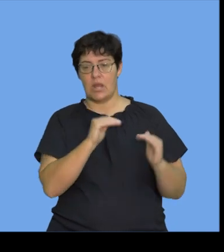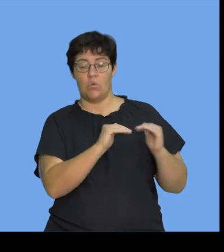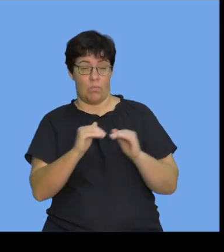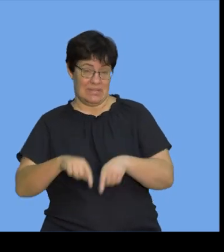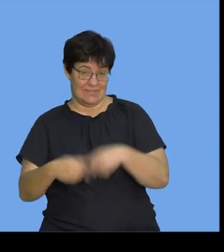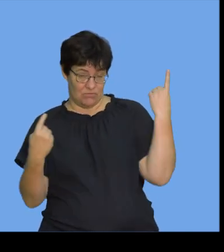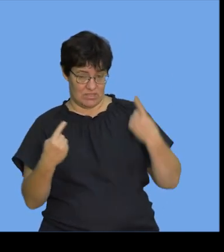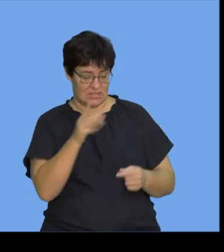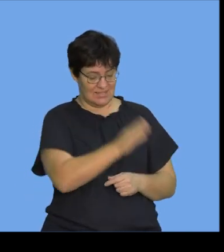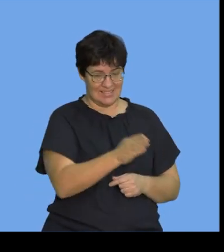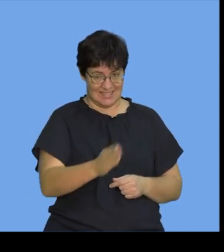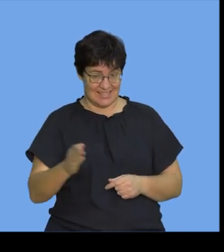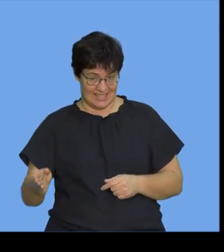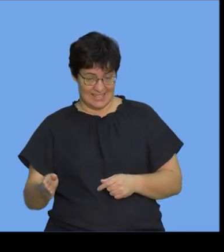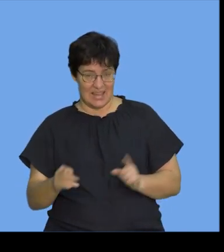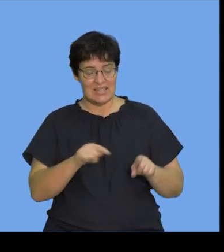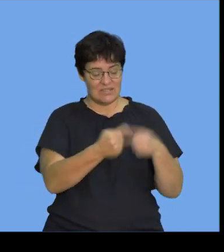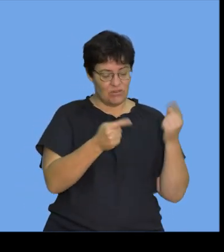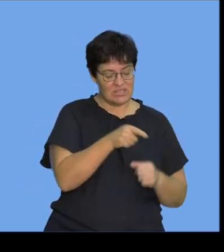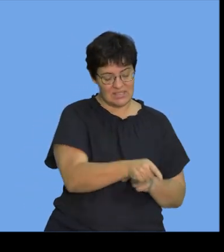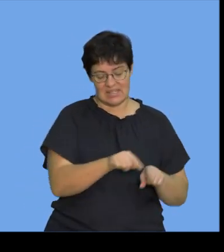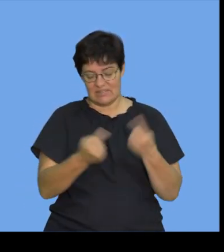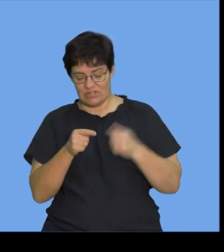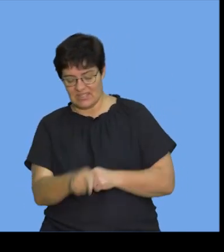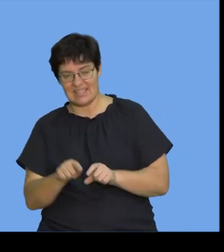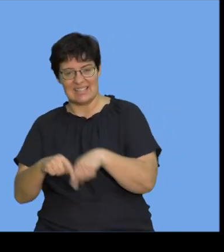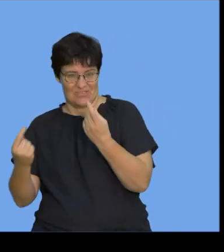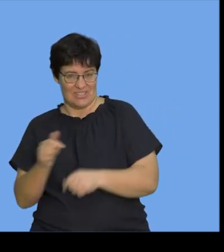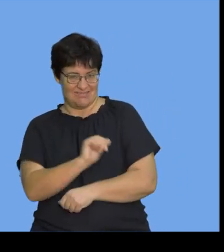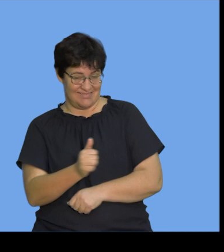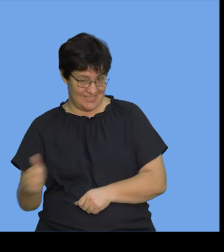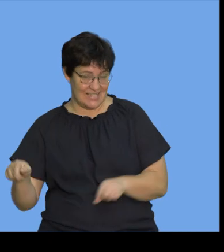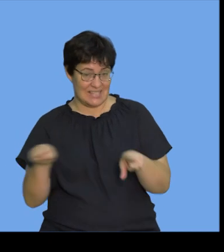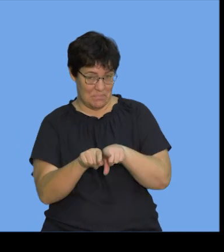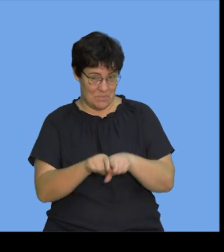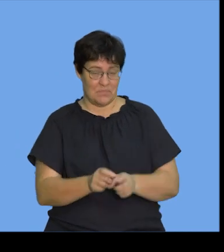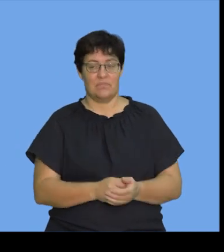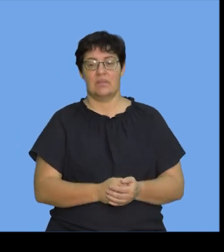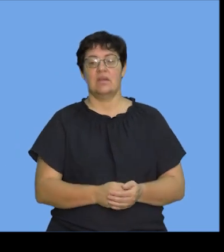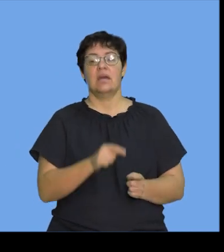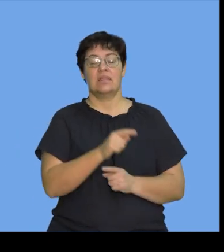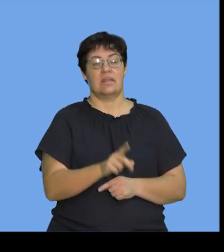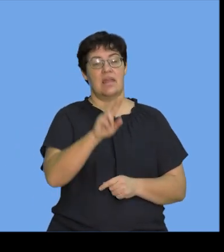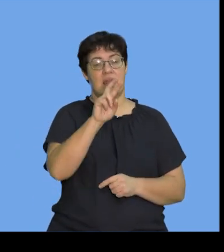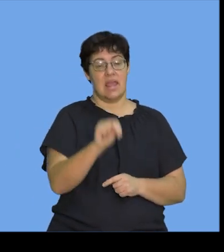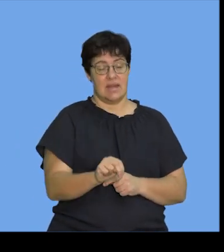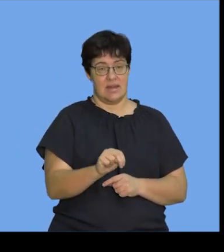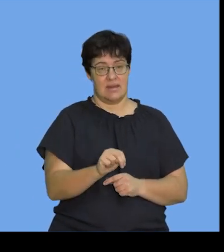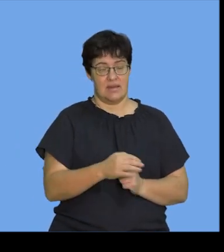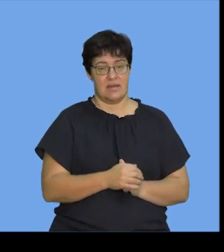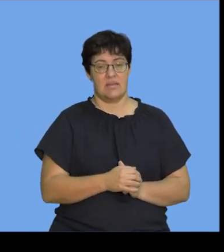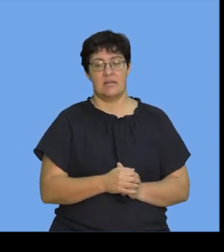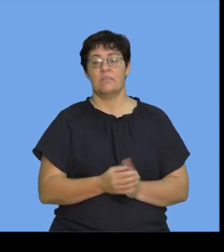difference. Remember, that's why I said the difference between consecutive terms is equal. And then also we have N,